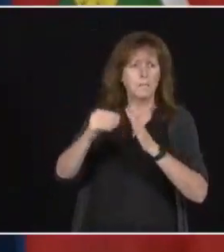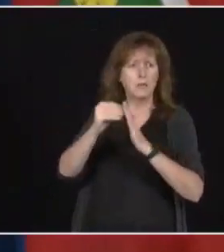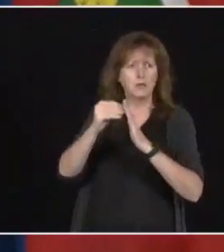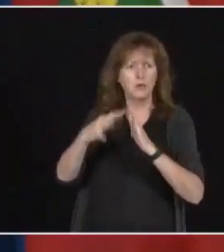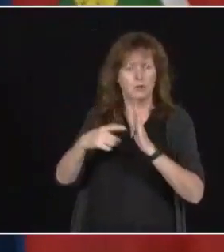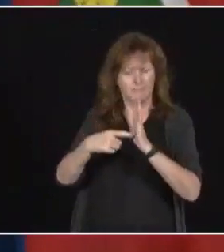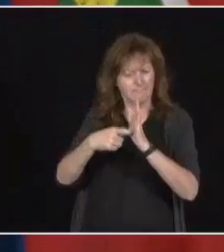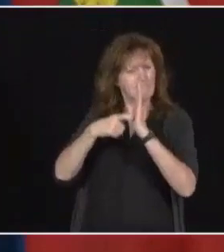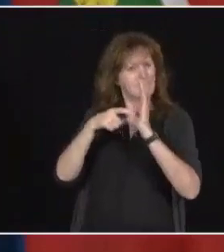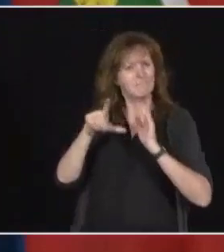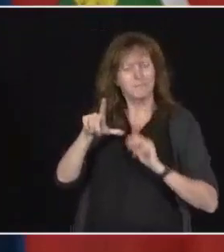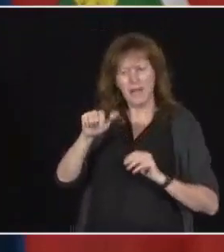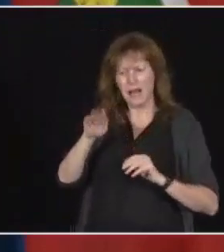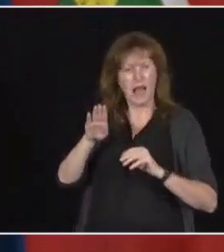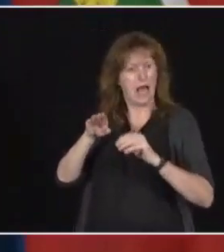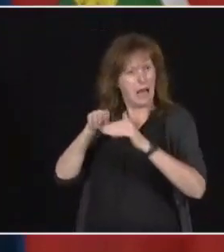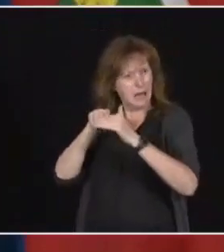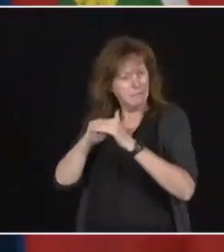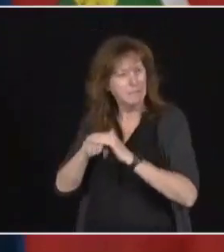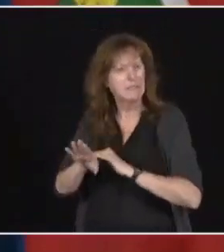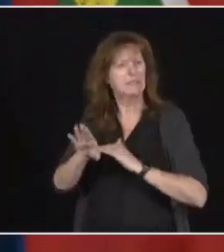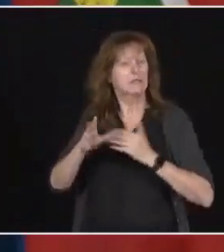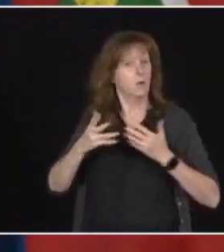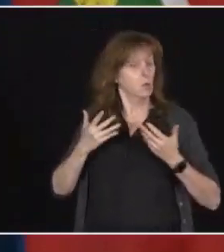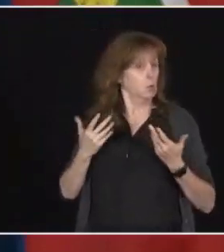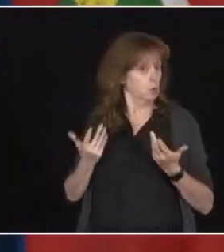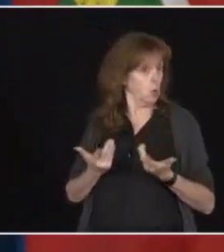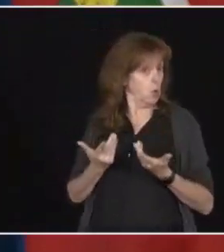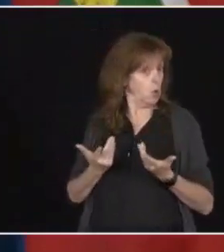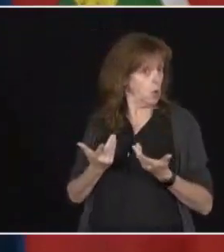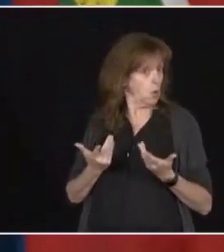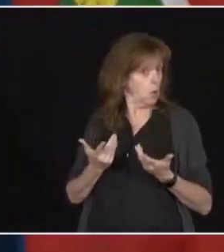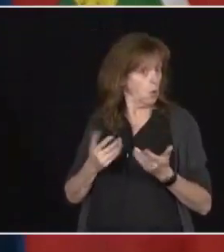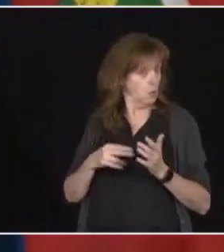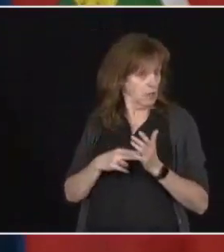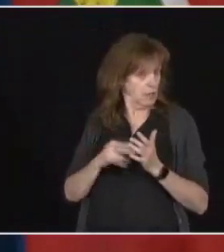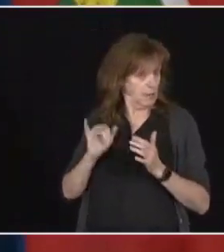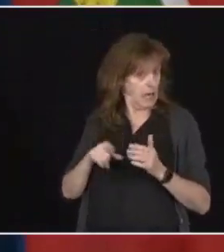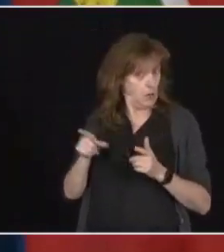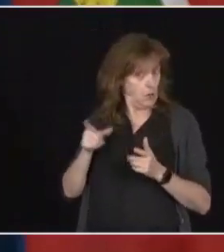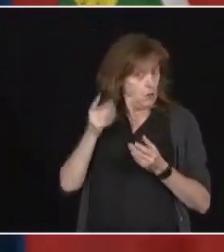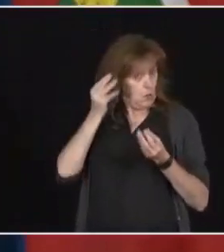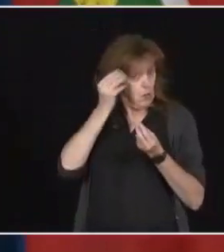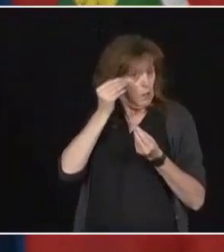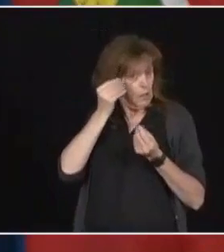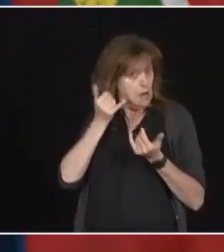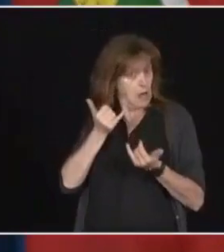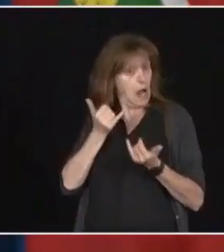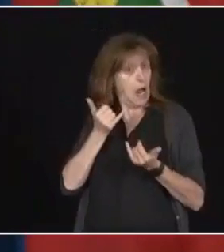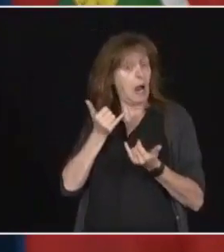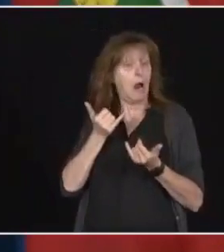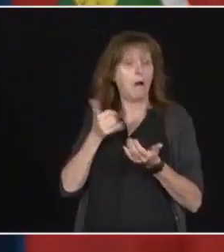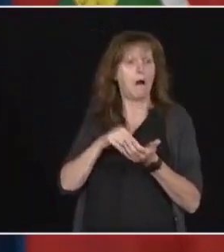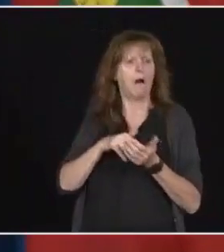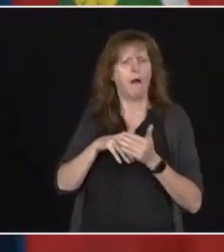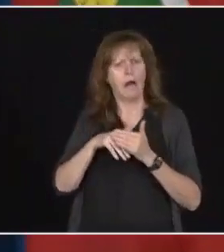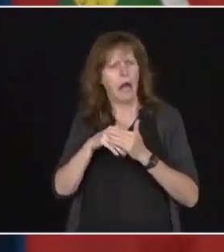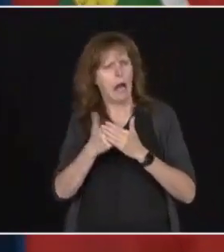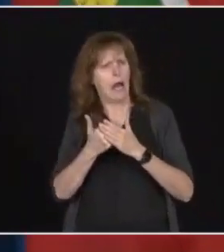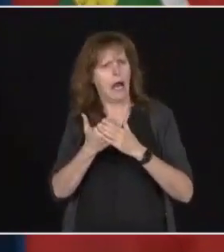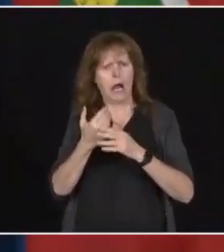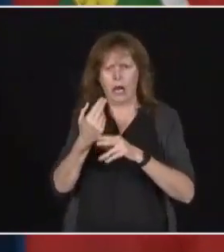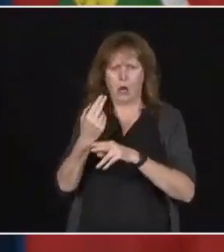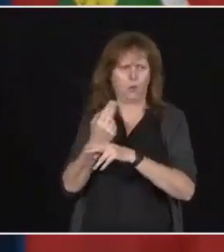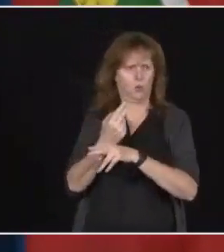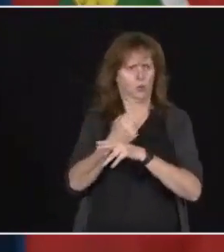thing. Is this going to shed some light on how you rethink, on how the government rethinks using online learning